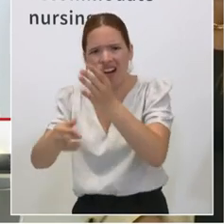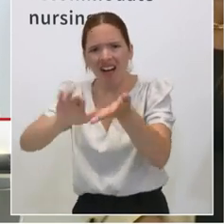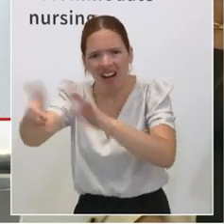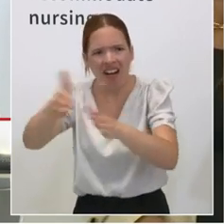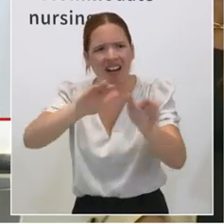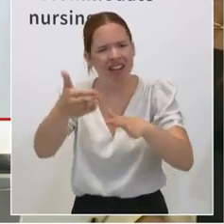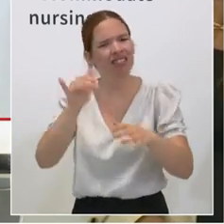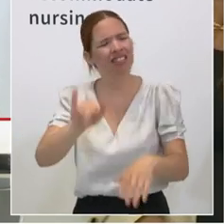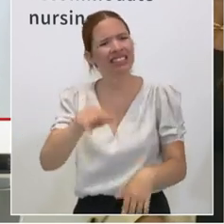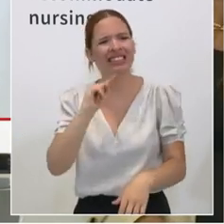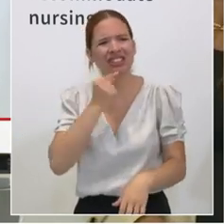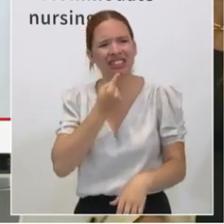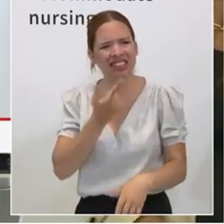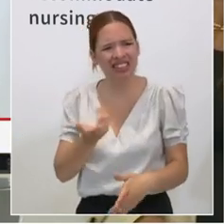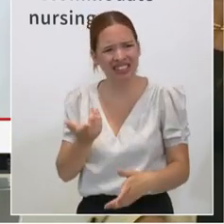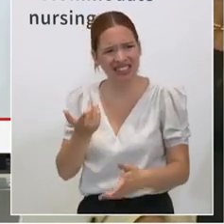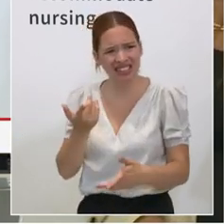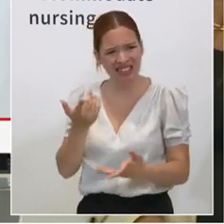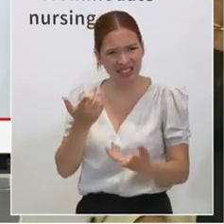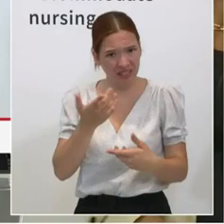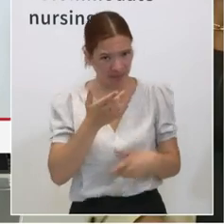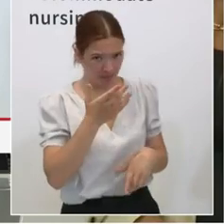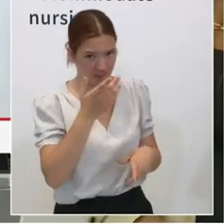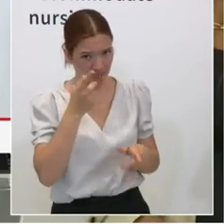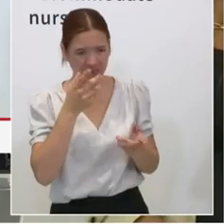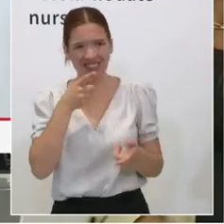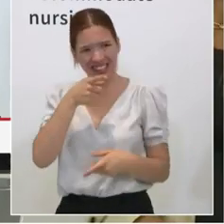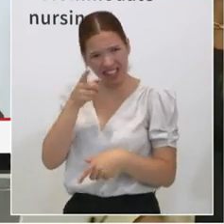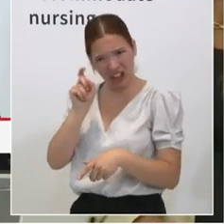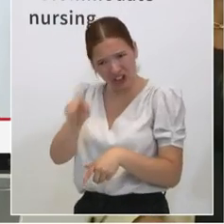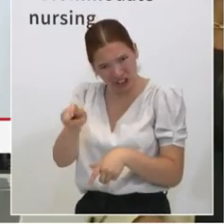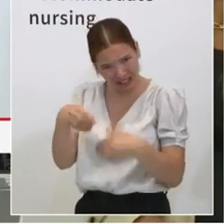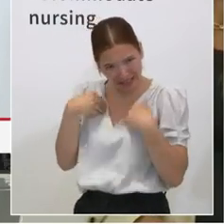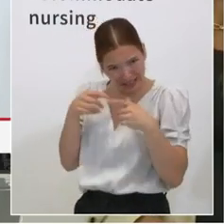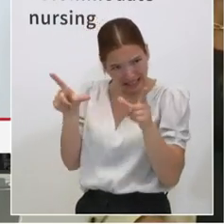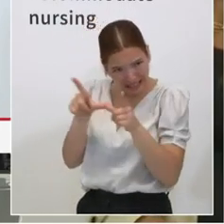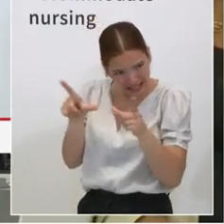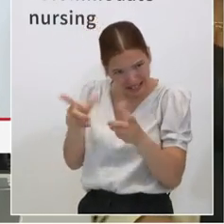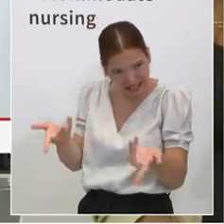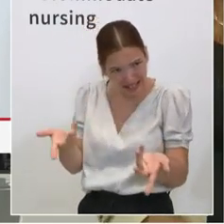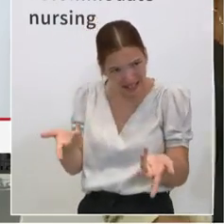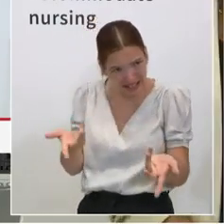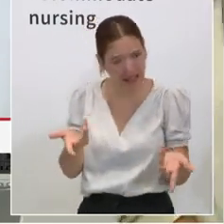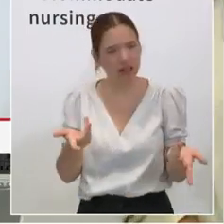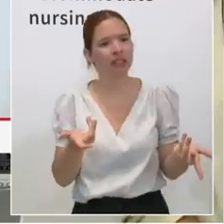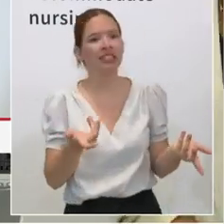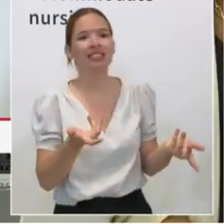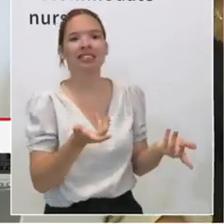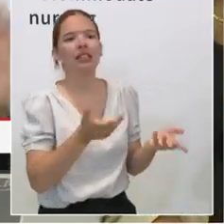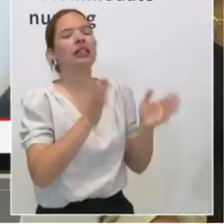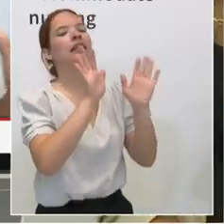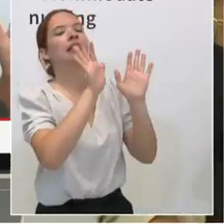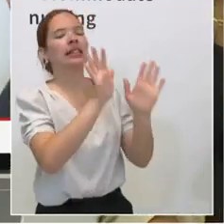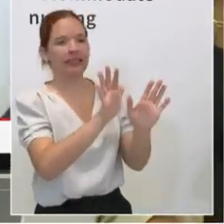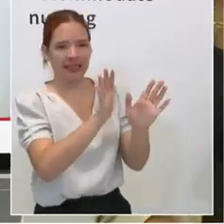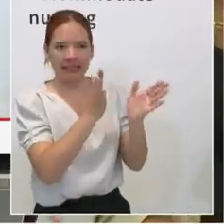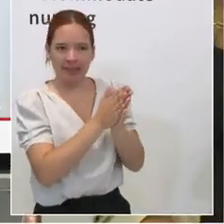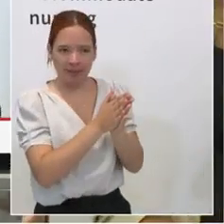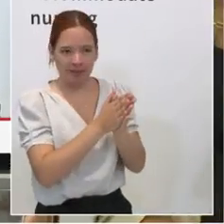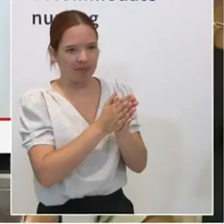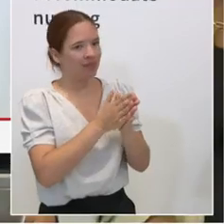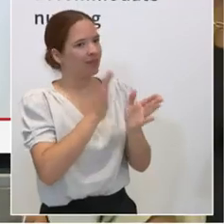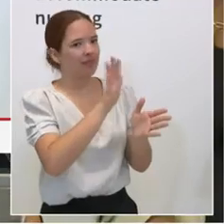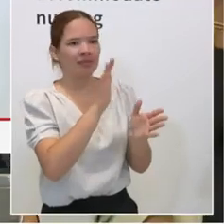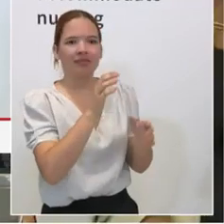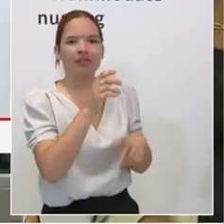from the police at 100 miles per hour and causing the death of 3 people. That is what I know. And so what we